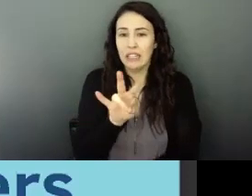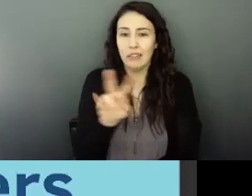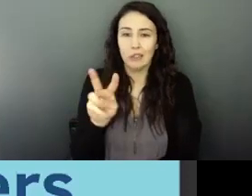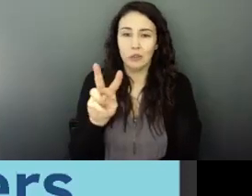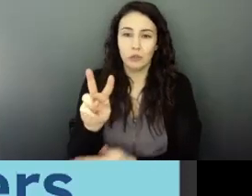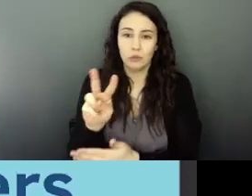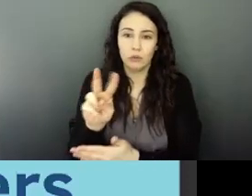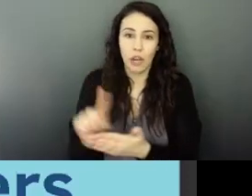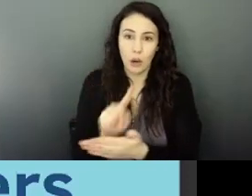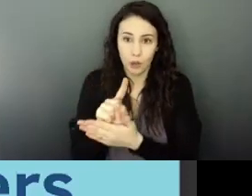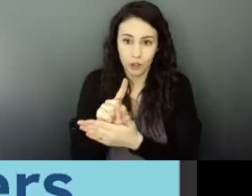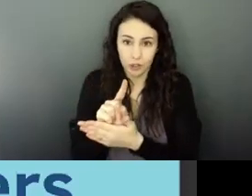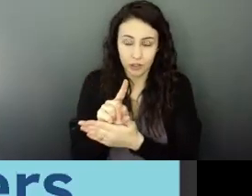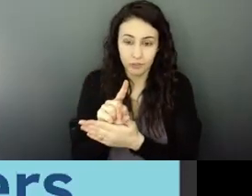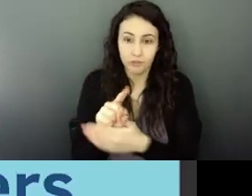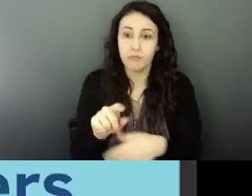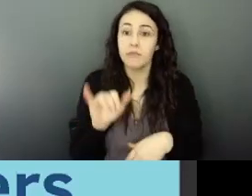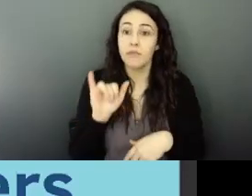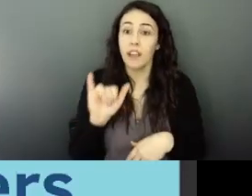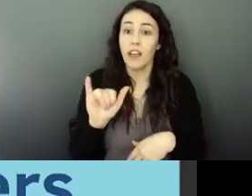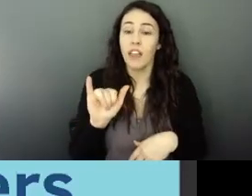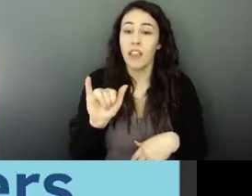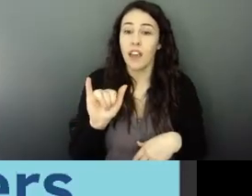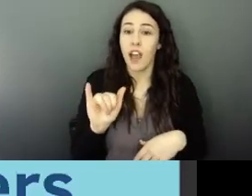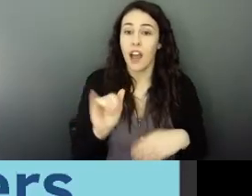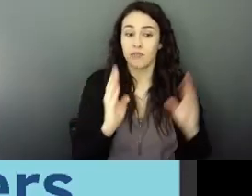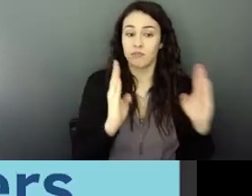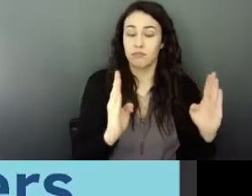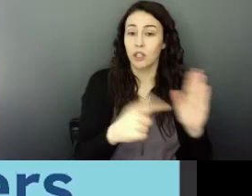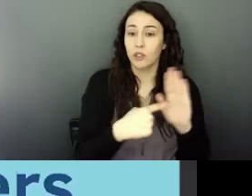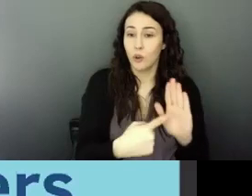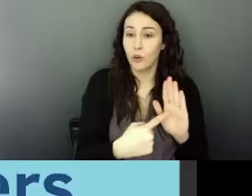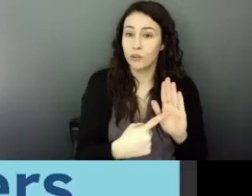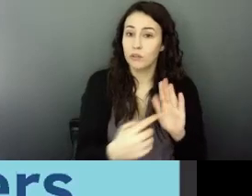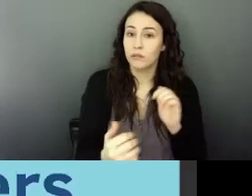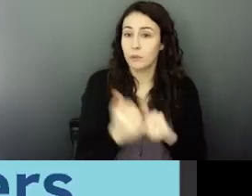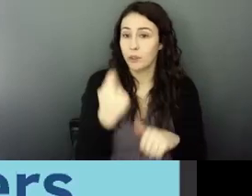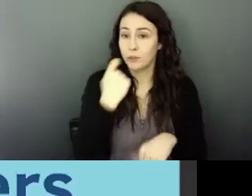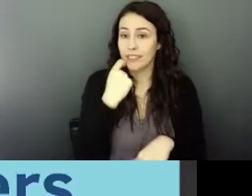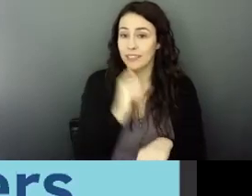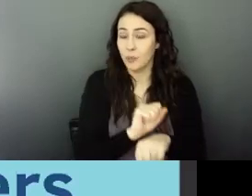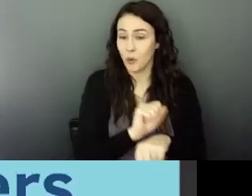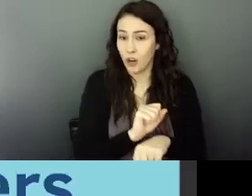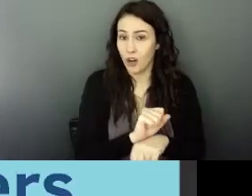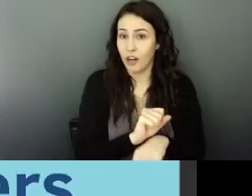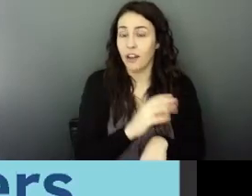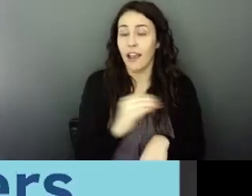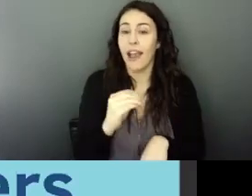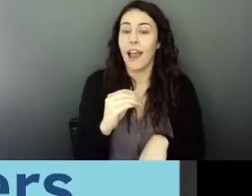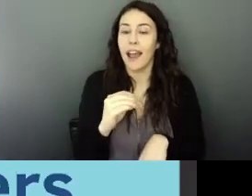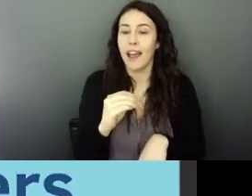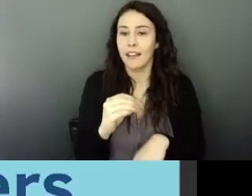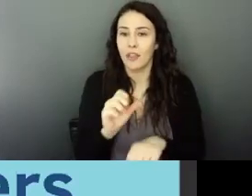the queue shows the most recent work and the most work that needs to get attention